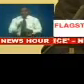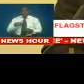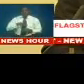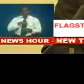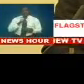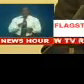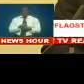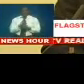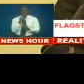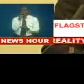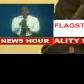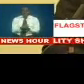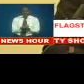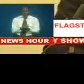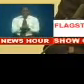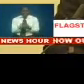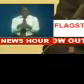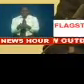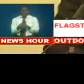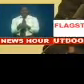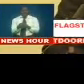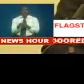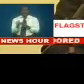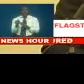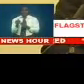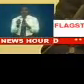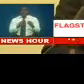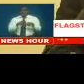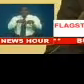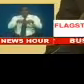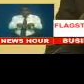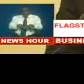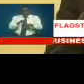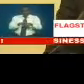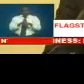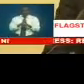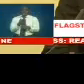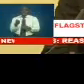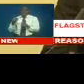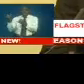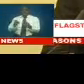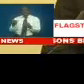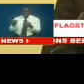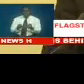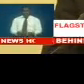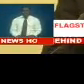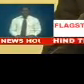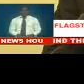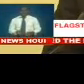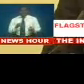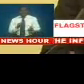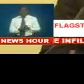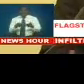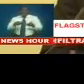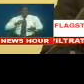we can reduce reliance on, especially on imported labor in the market, even